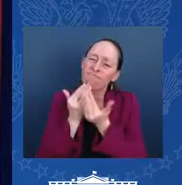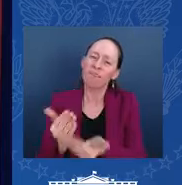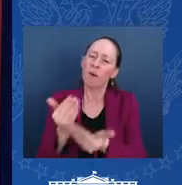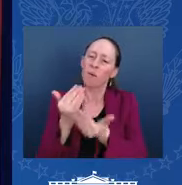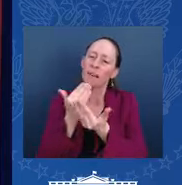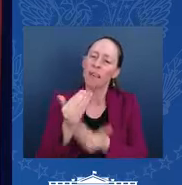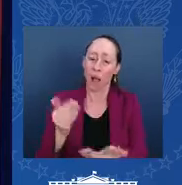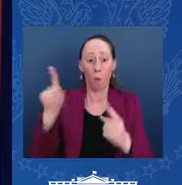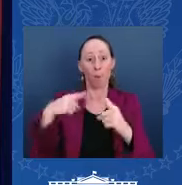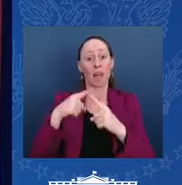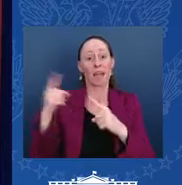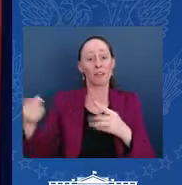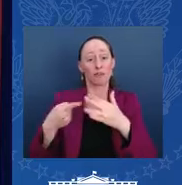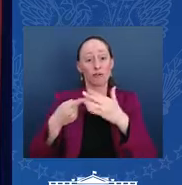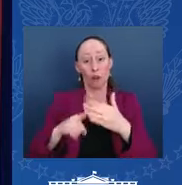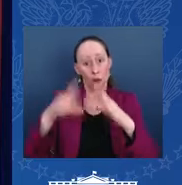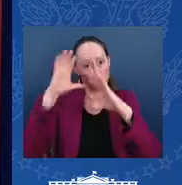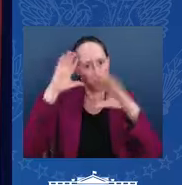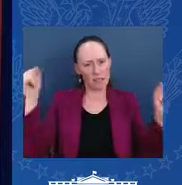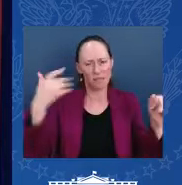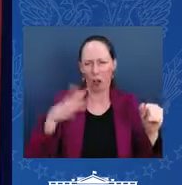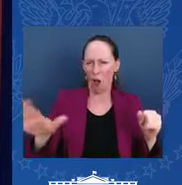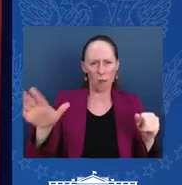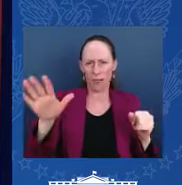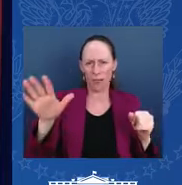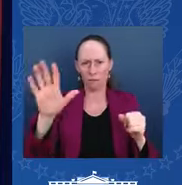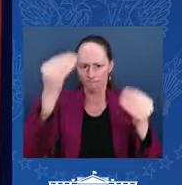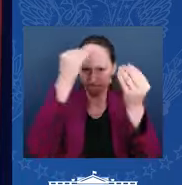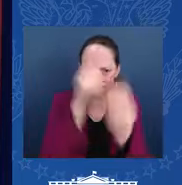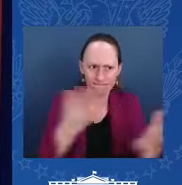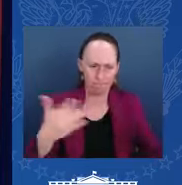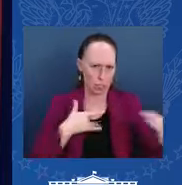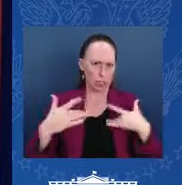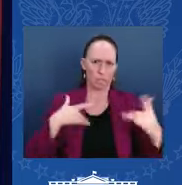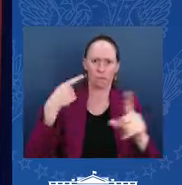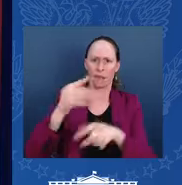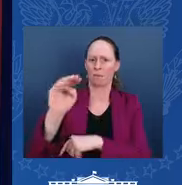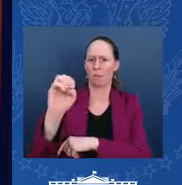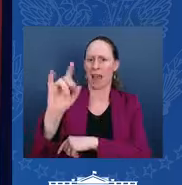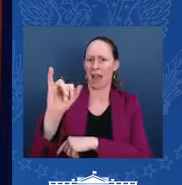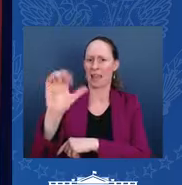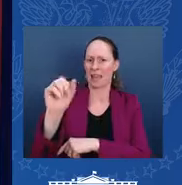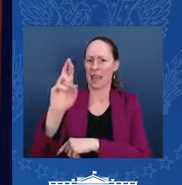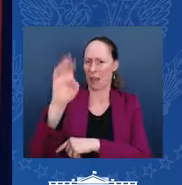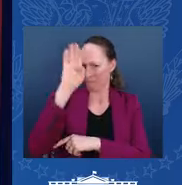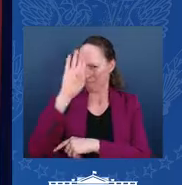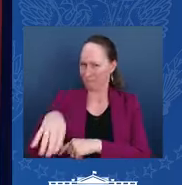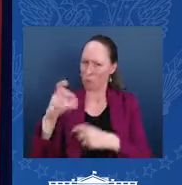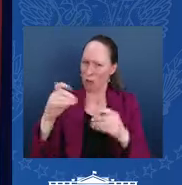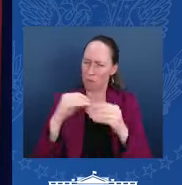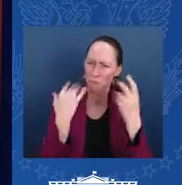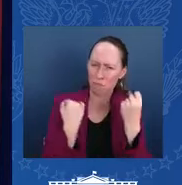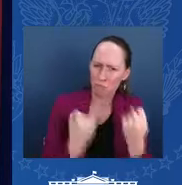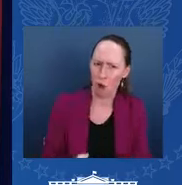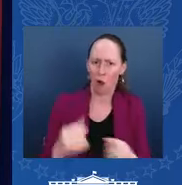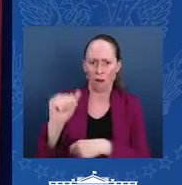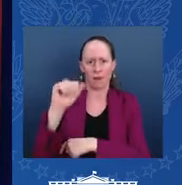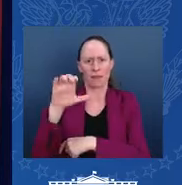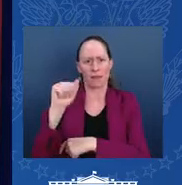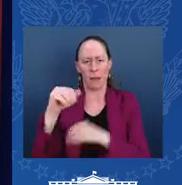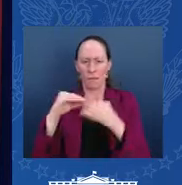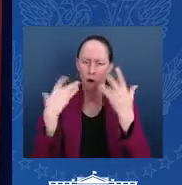the Affordable Care Act, and boy, has he delivered. It's my deepest honor to